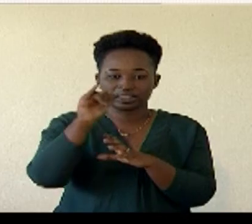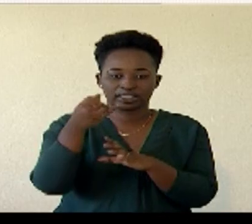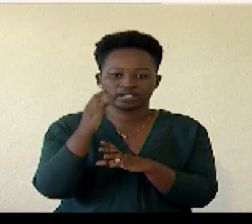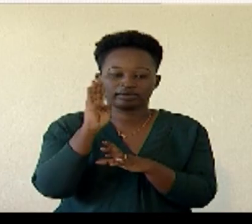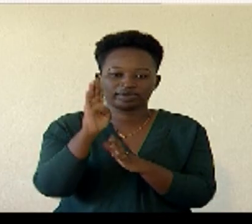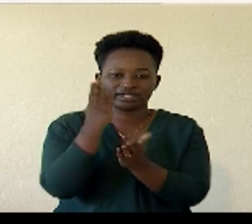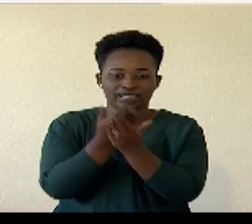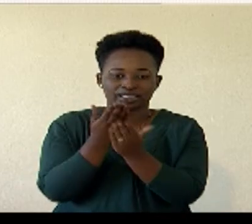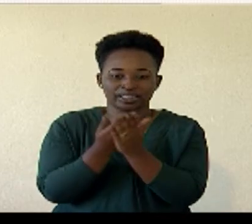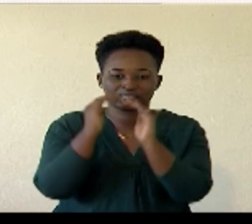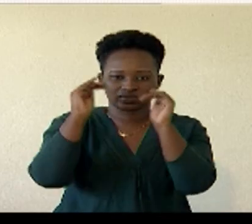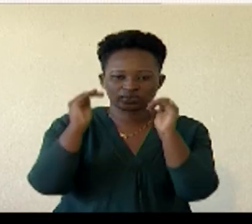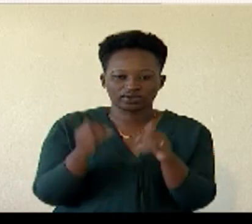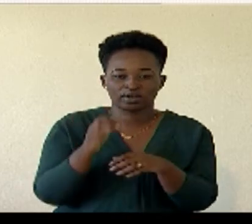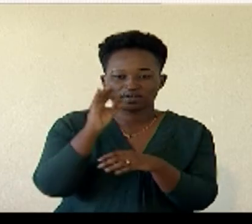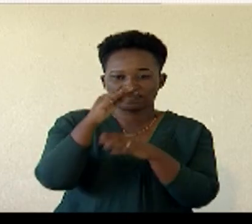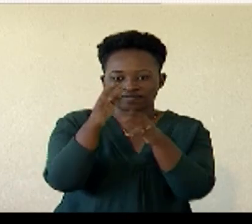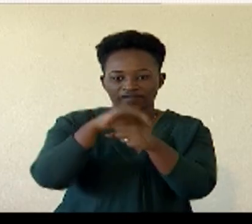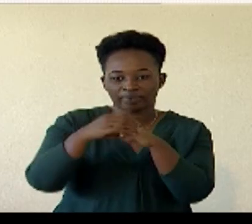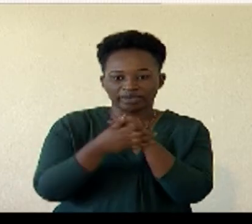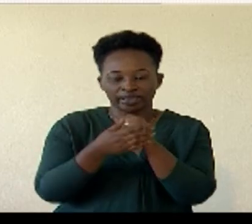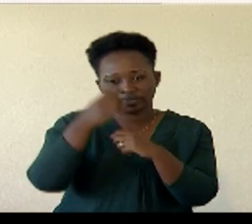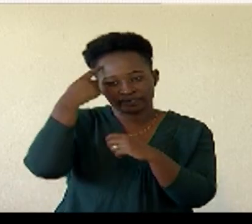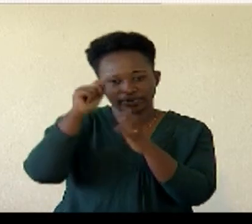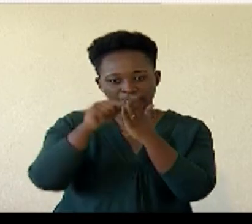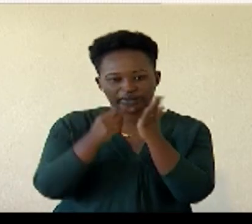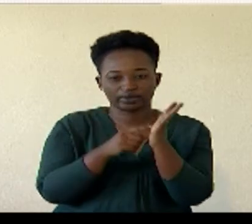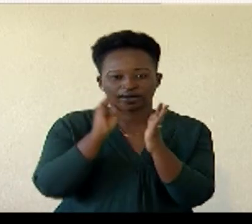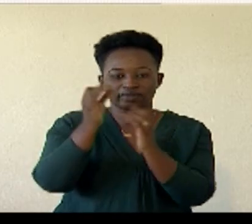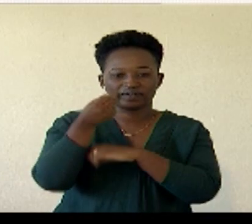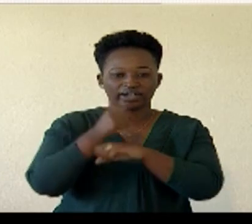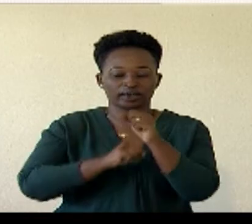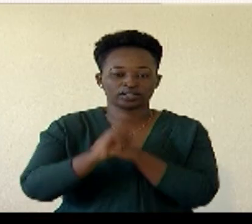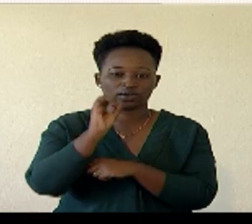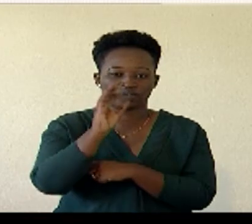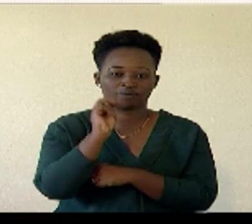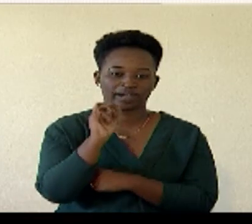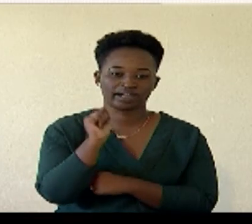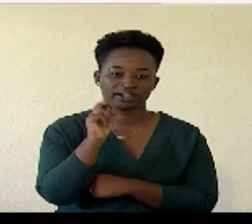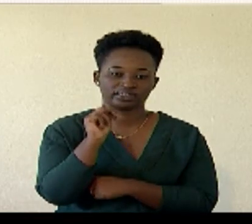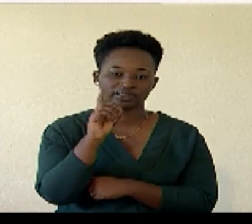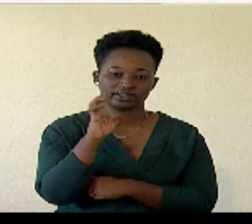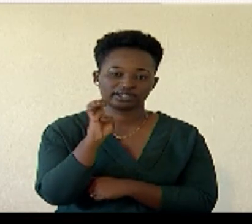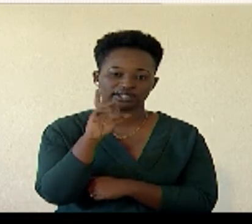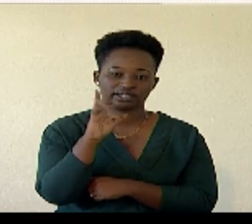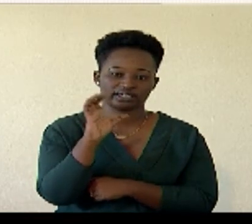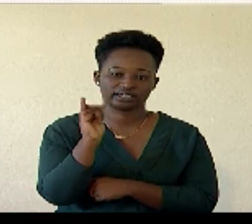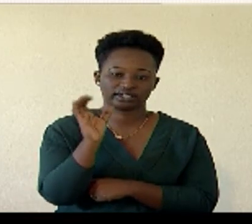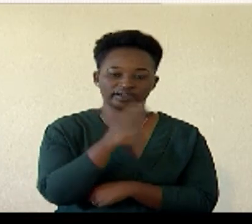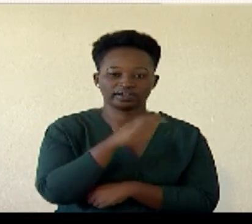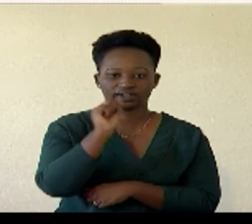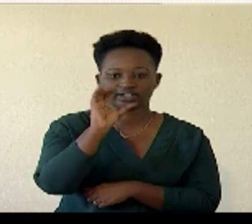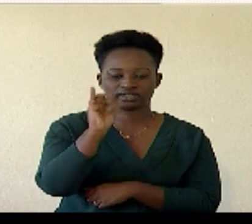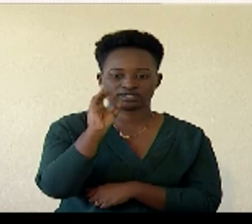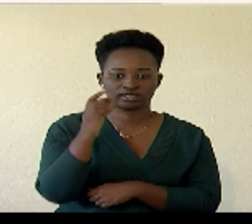the structural formulae for the products of the reaction of mandelic acid with the following reagents. We have hydrogen